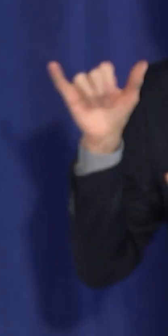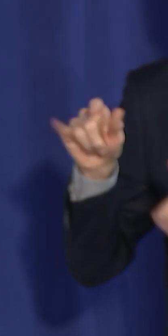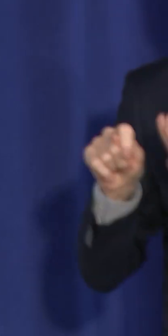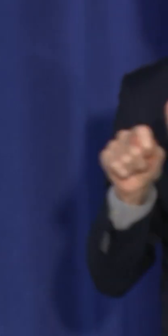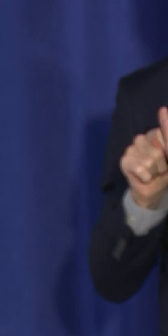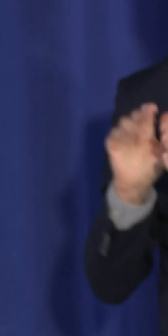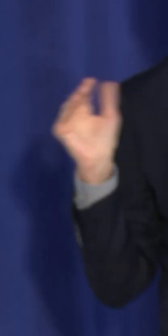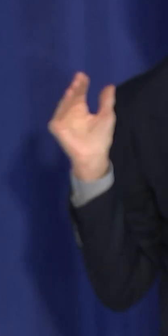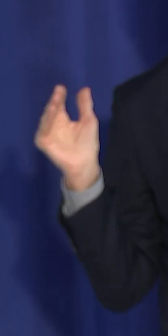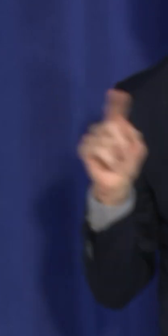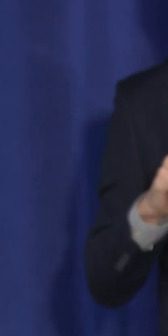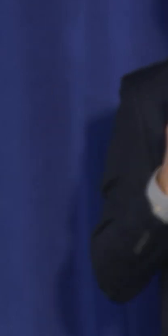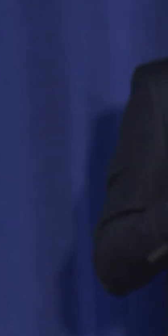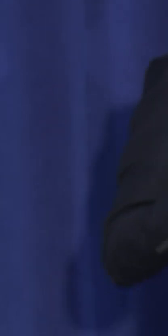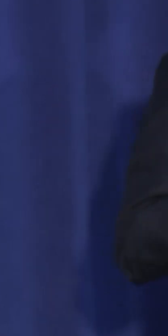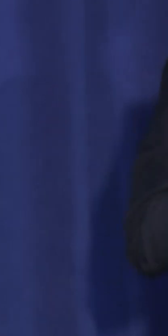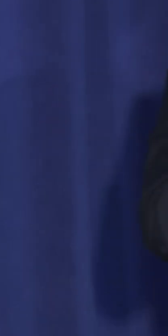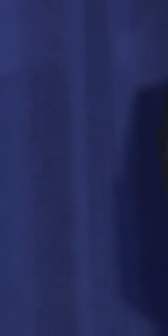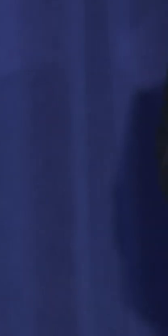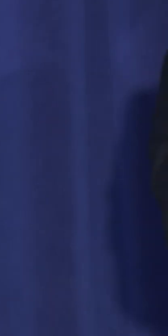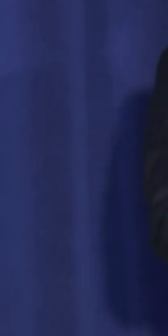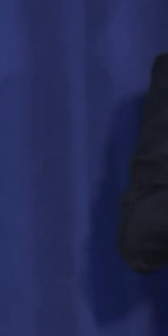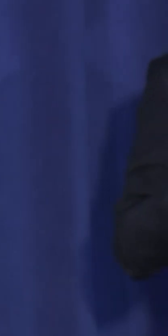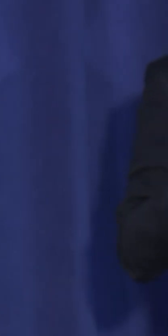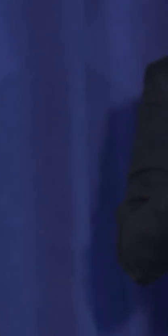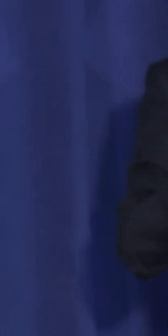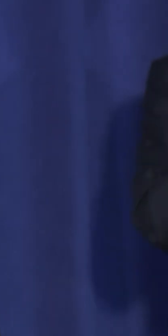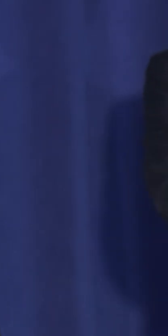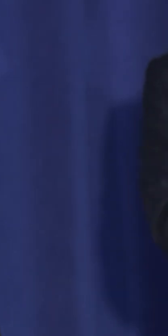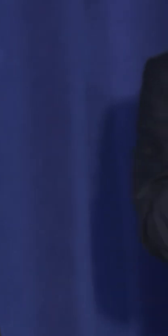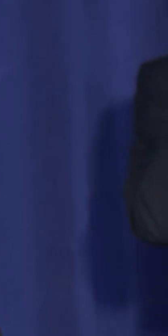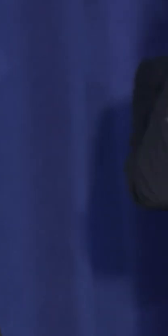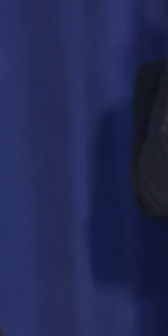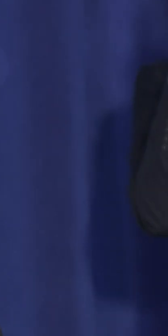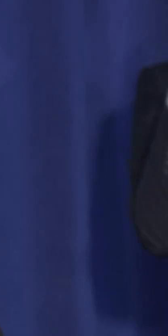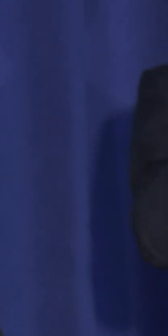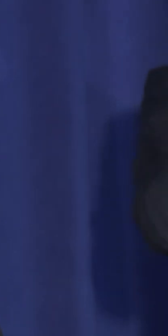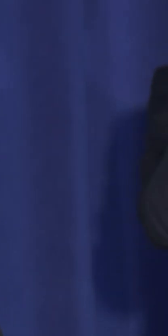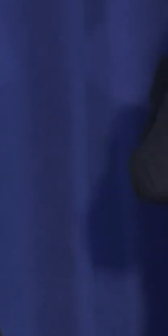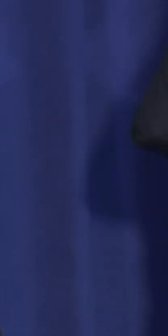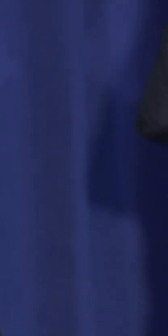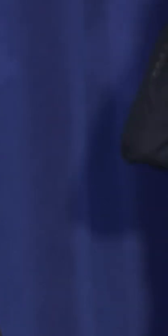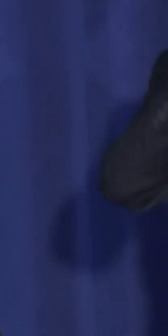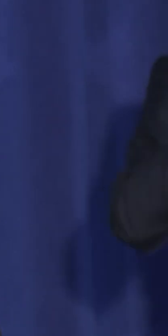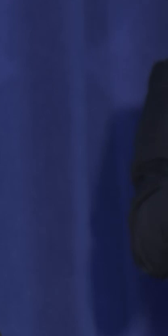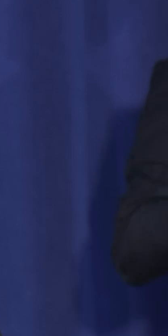fact that we have a safe and effective vaccine that is not 100%, but in